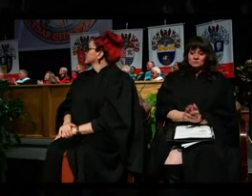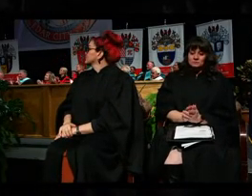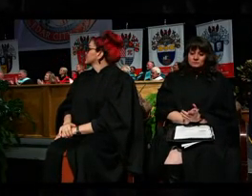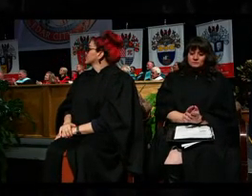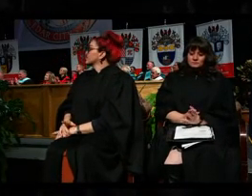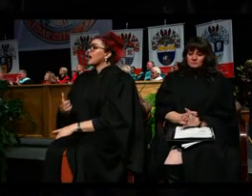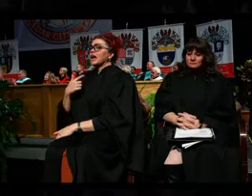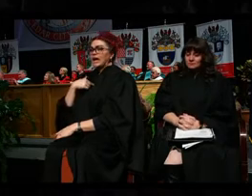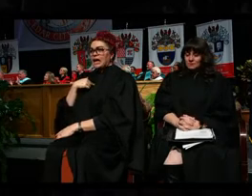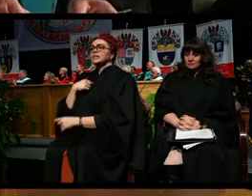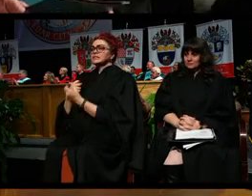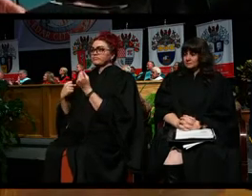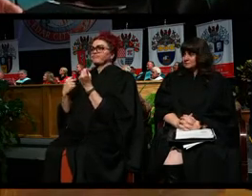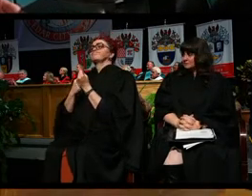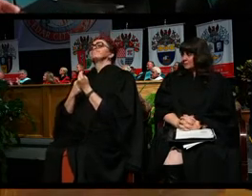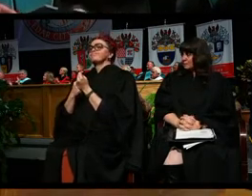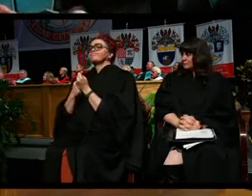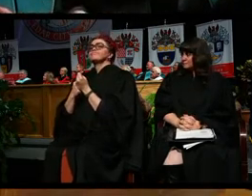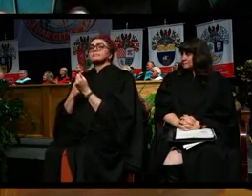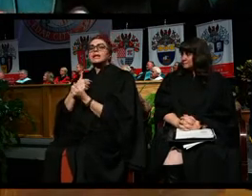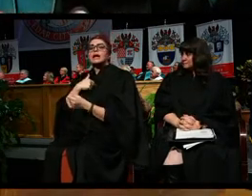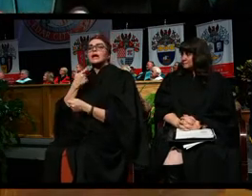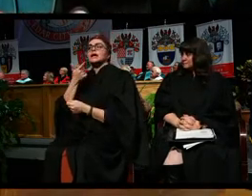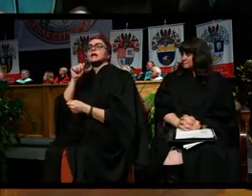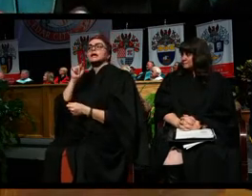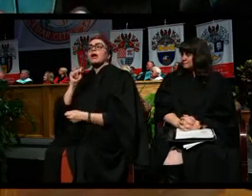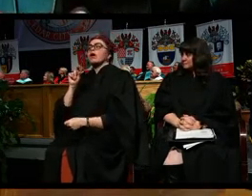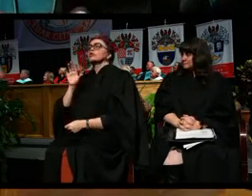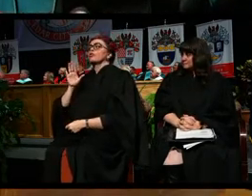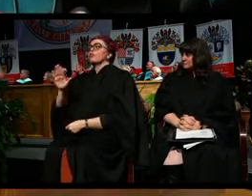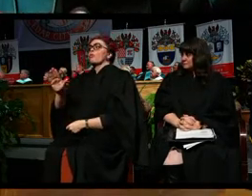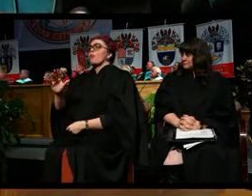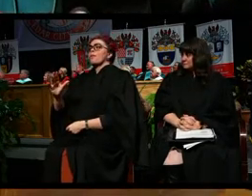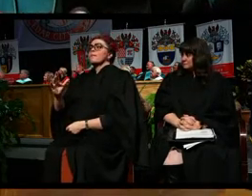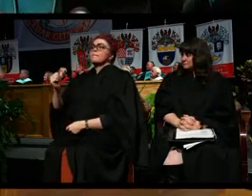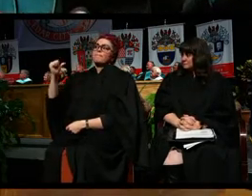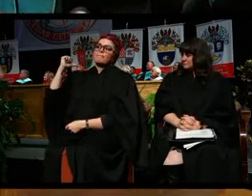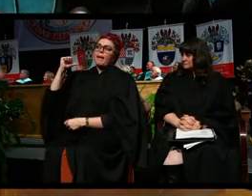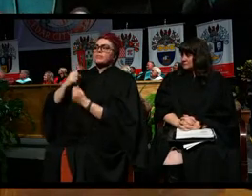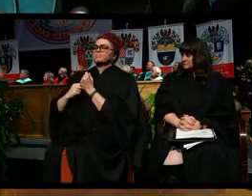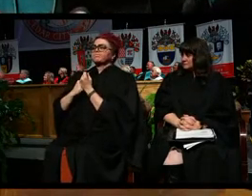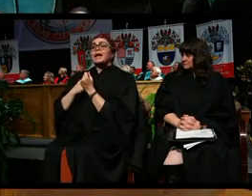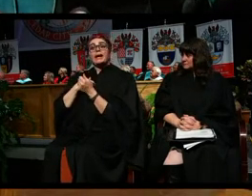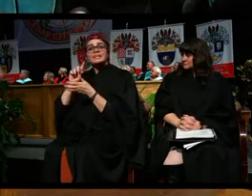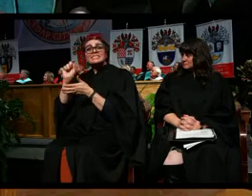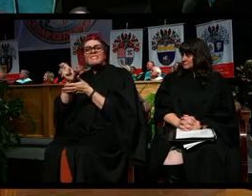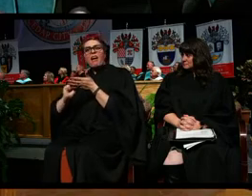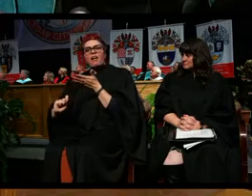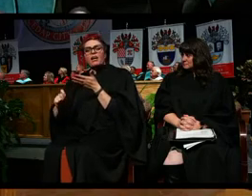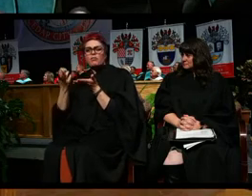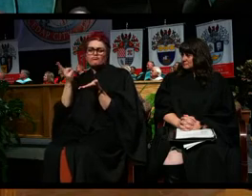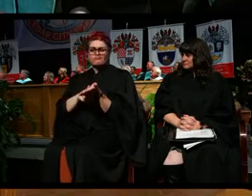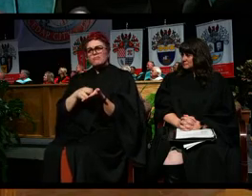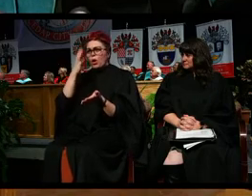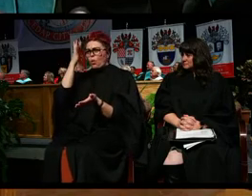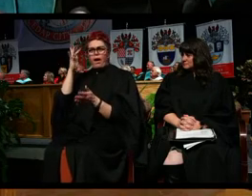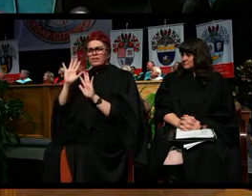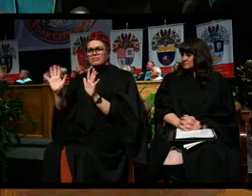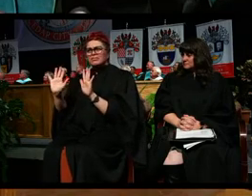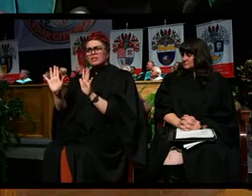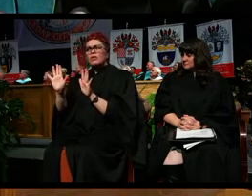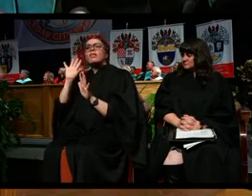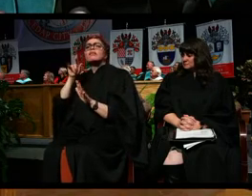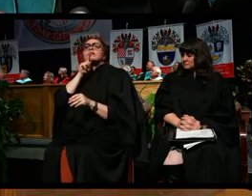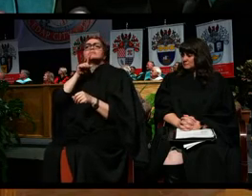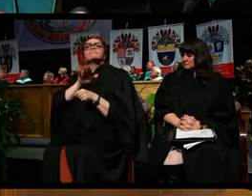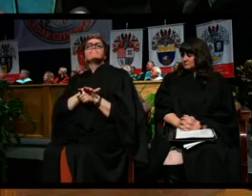I got your back, IGYB. And I signed it not because I wanted to sign it as a signature. I signed it as a